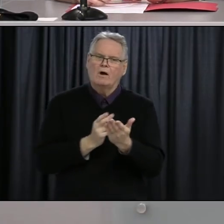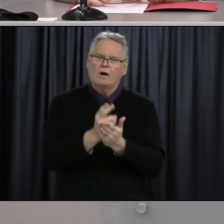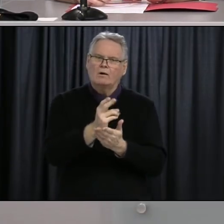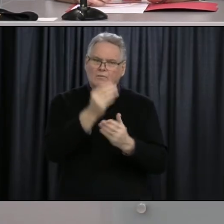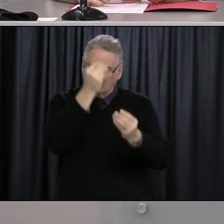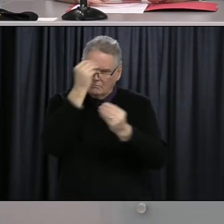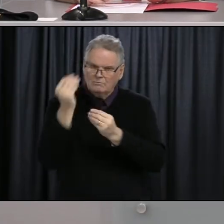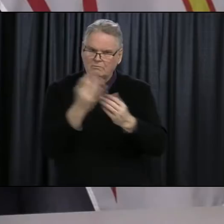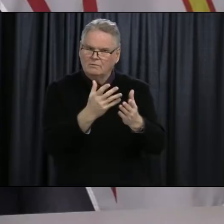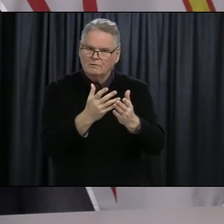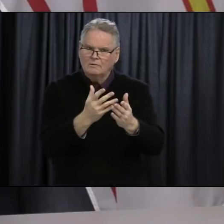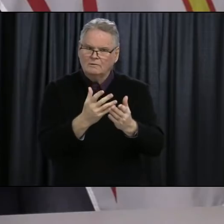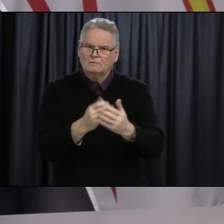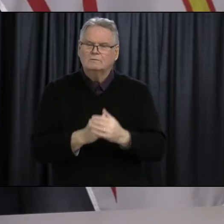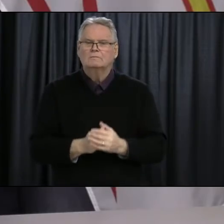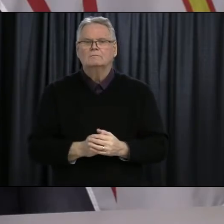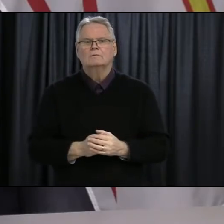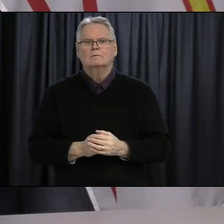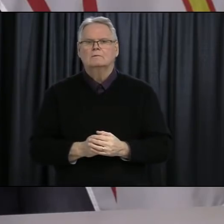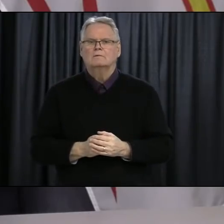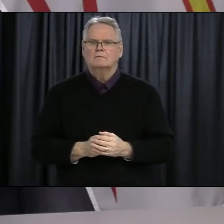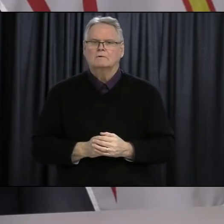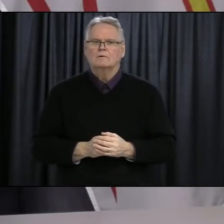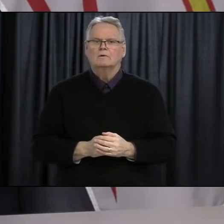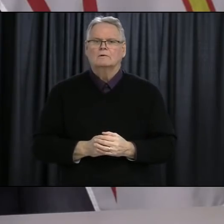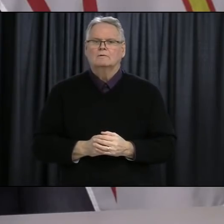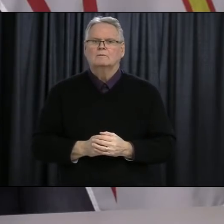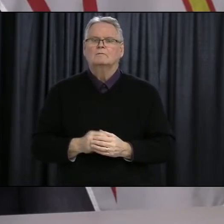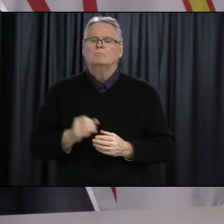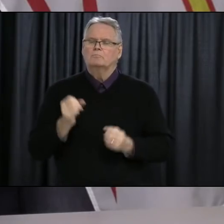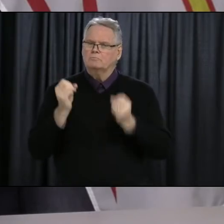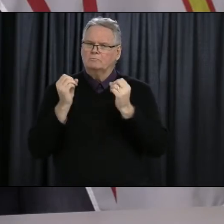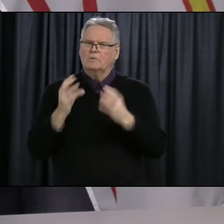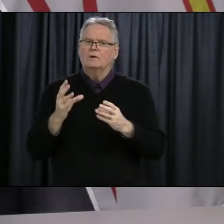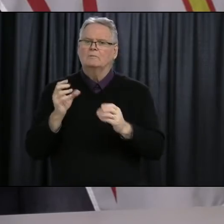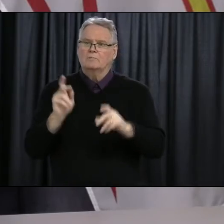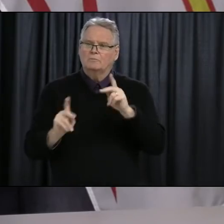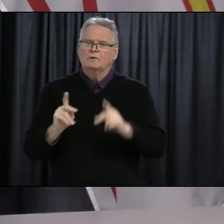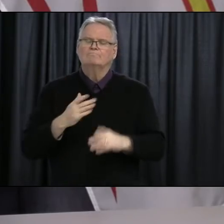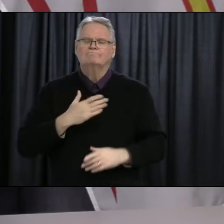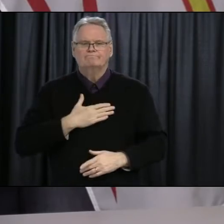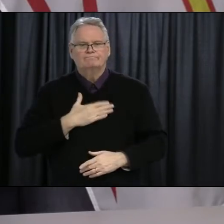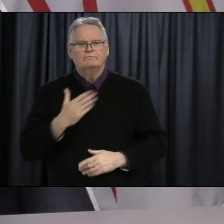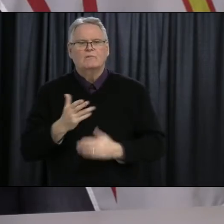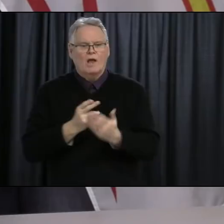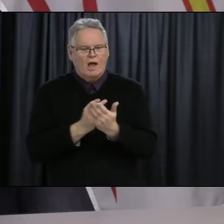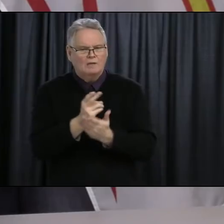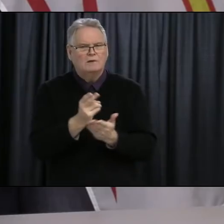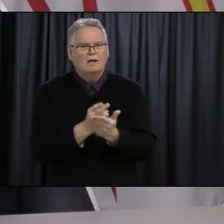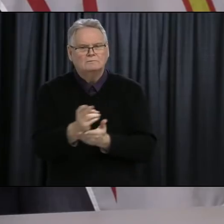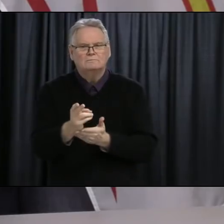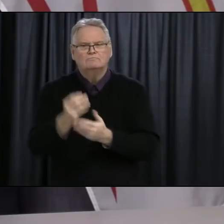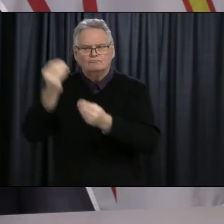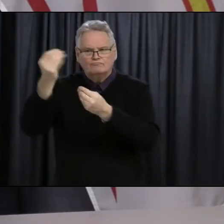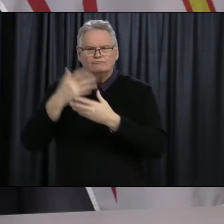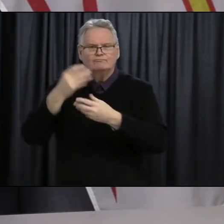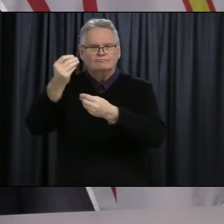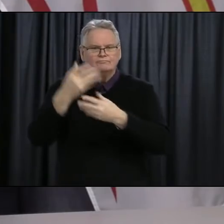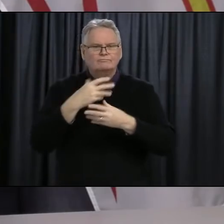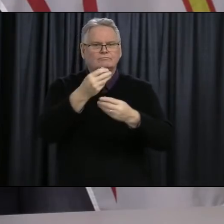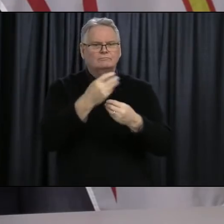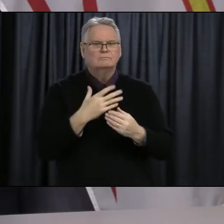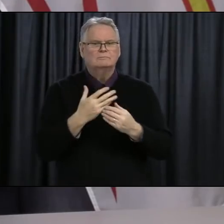I think for the most part, people are truthful. I think, our contact tracers are quite skilled. They